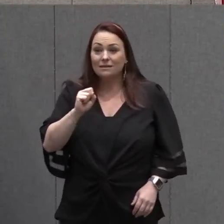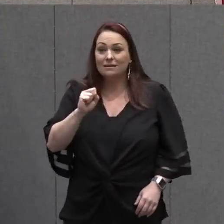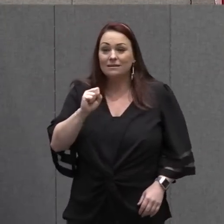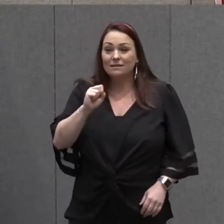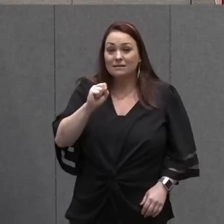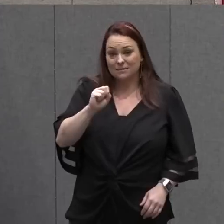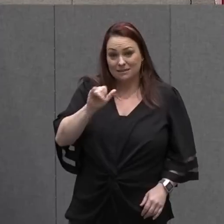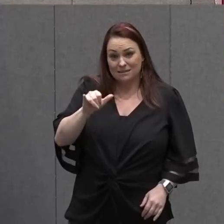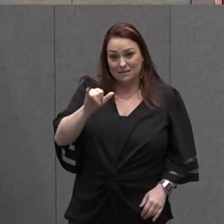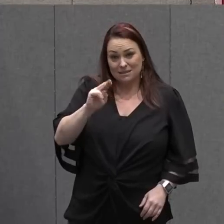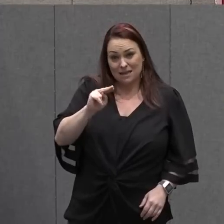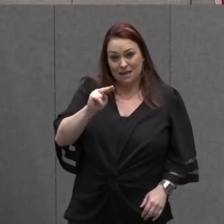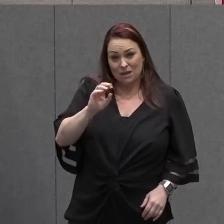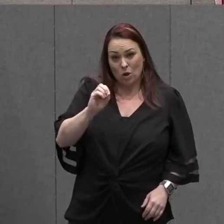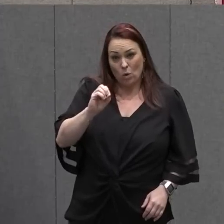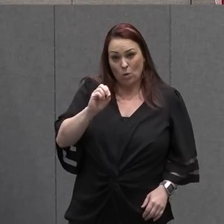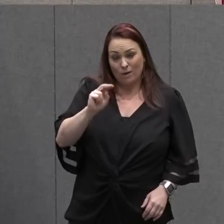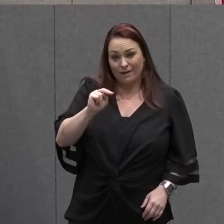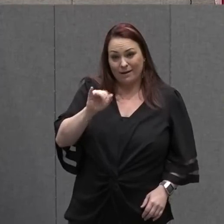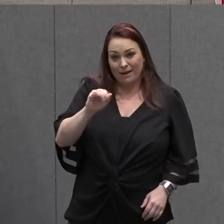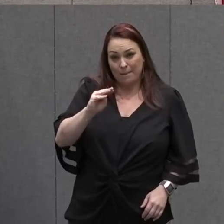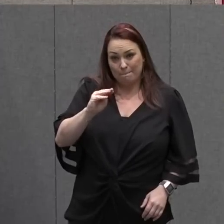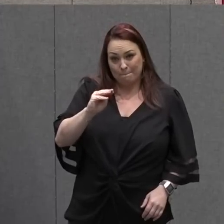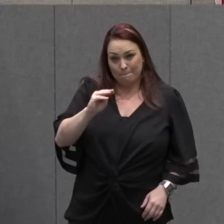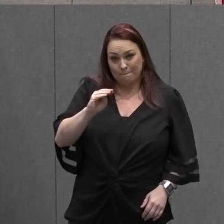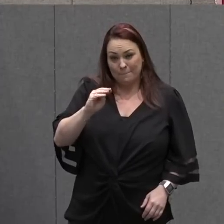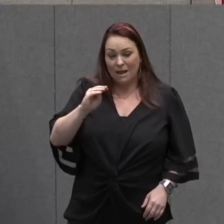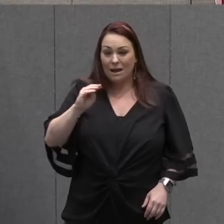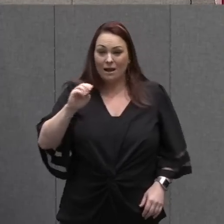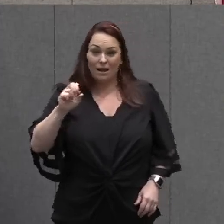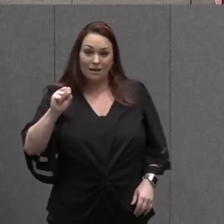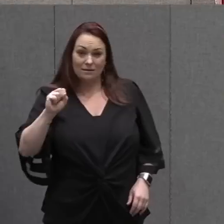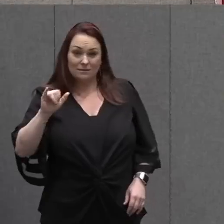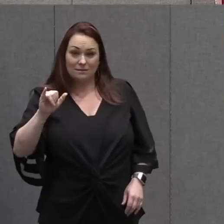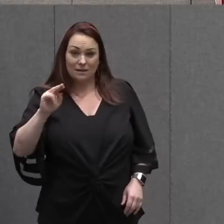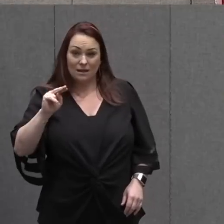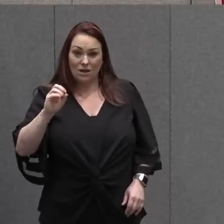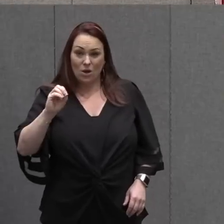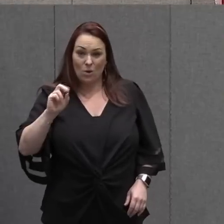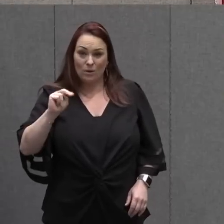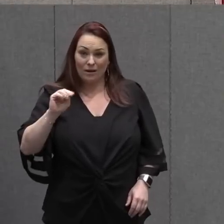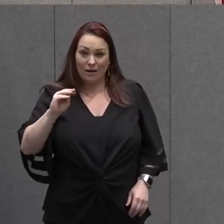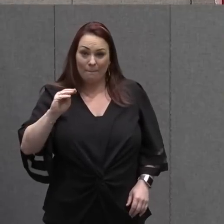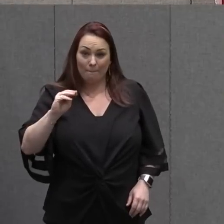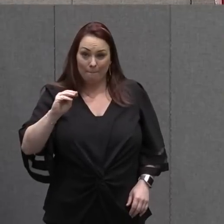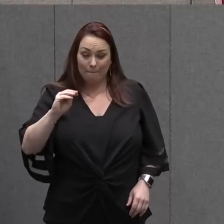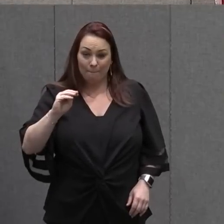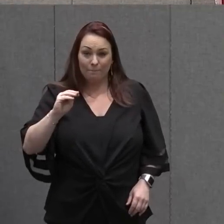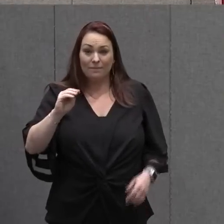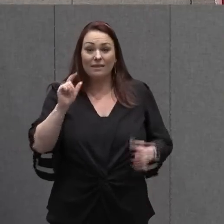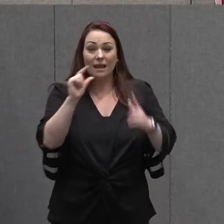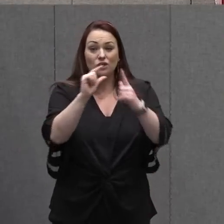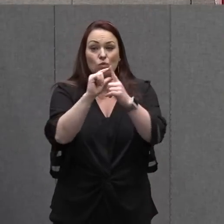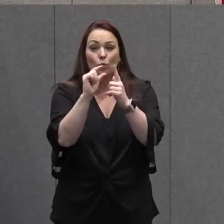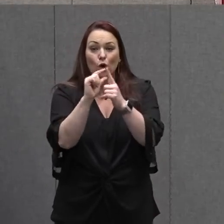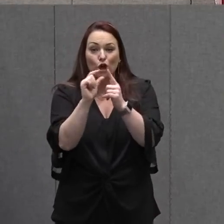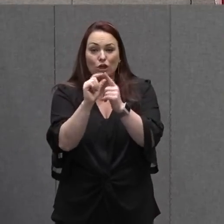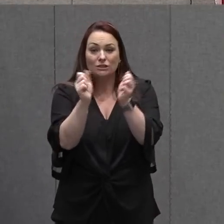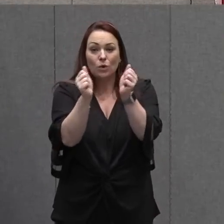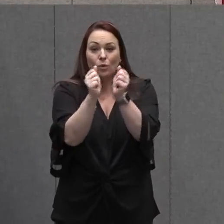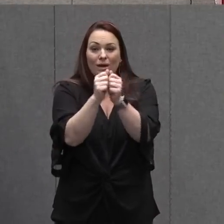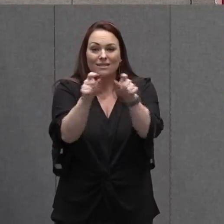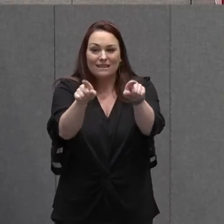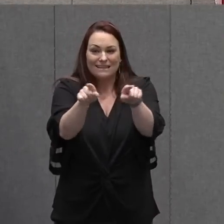Synonym? Say it with me. Synonym. Synonym. Perfect. So a synonym, those are words with the